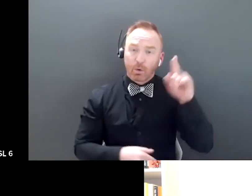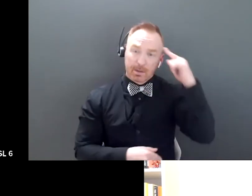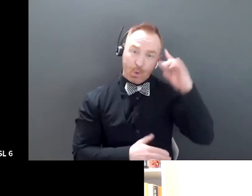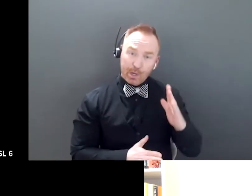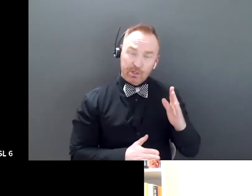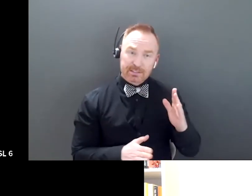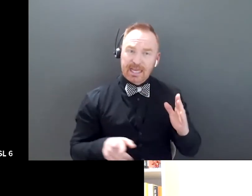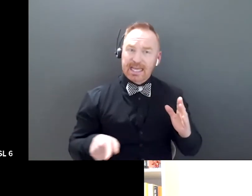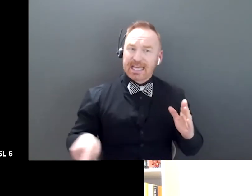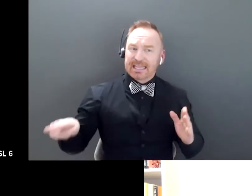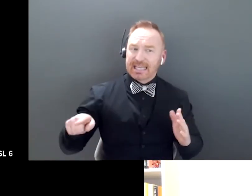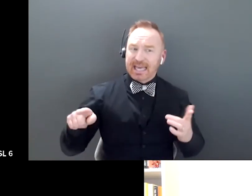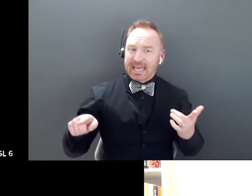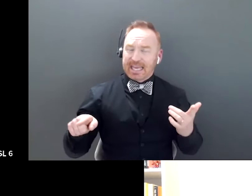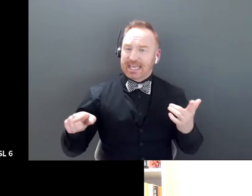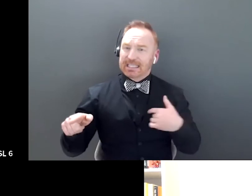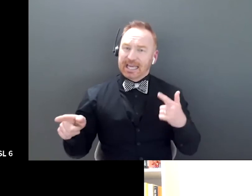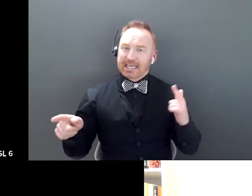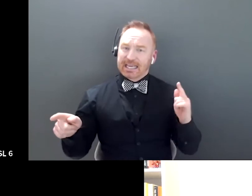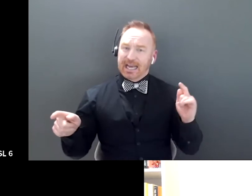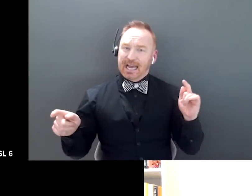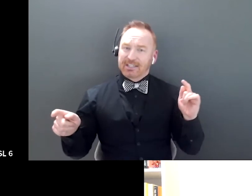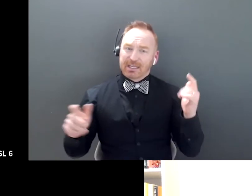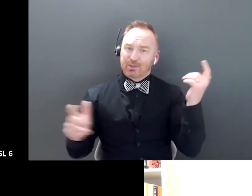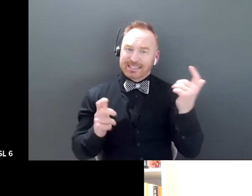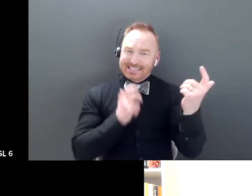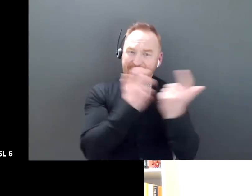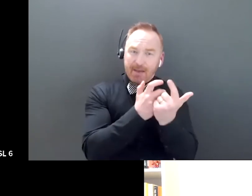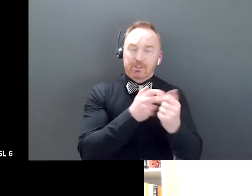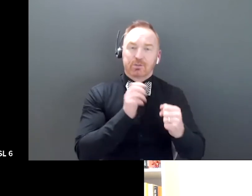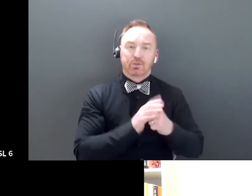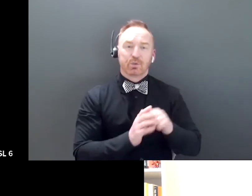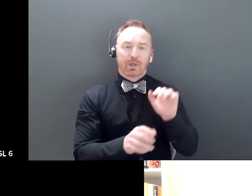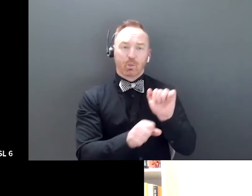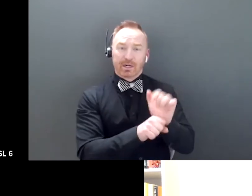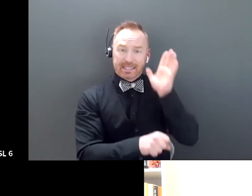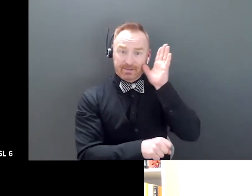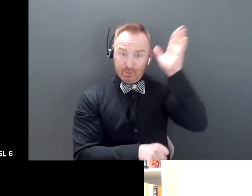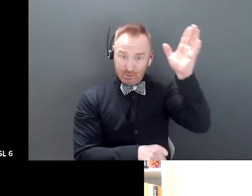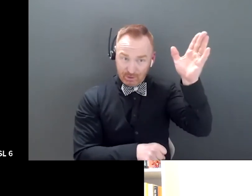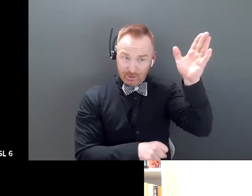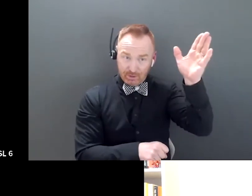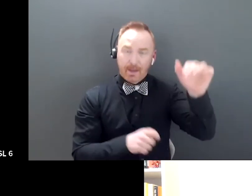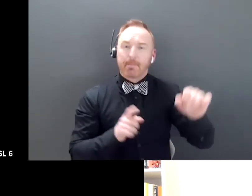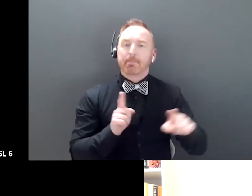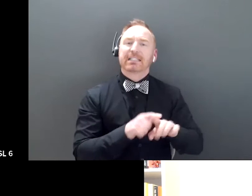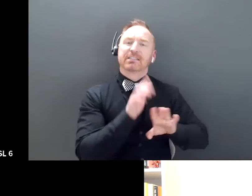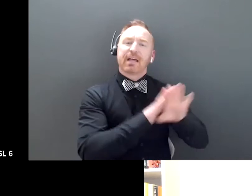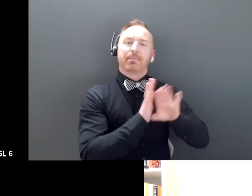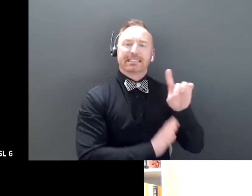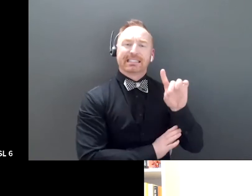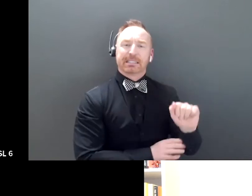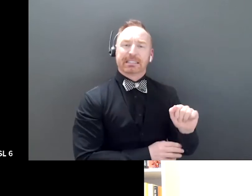aiming to adapt to the future of work, but also trying to create this like level of disability confidence so that they're able to make their